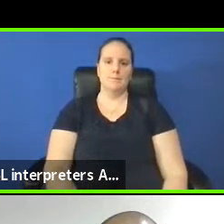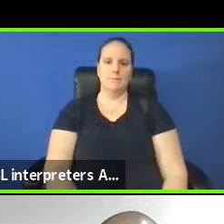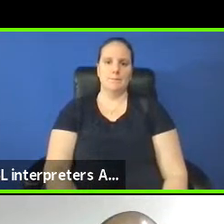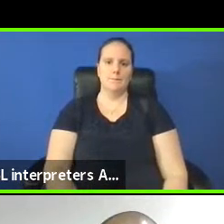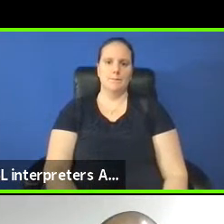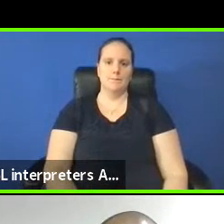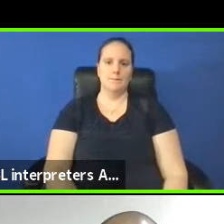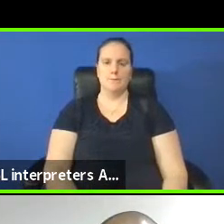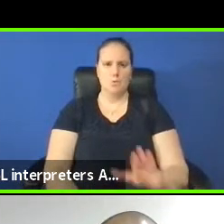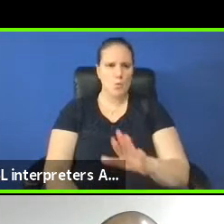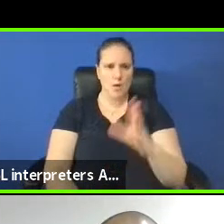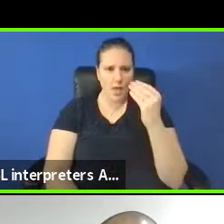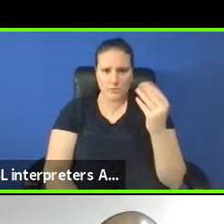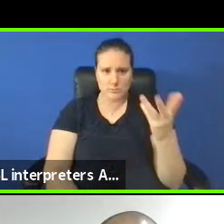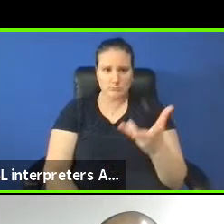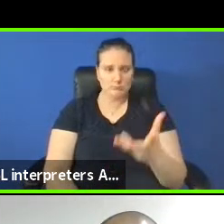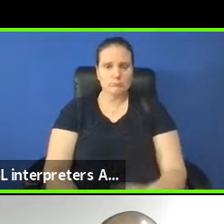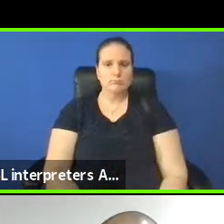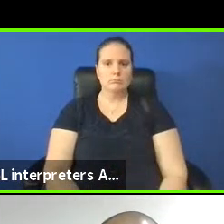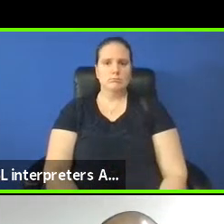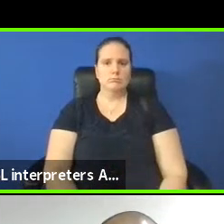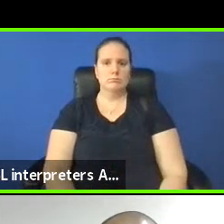Your thoughts?